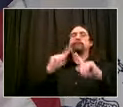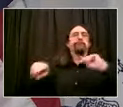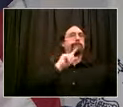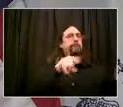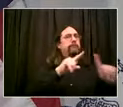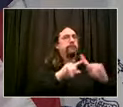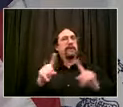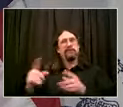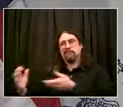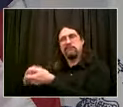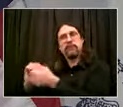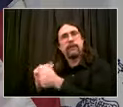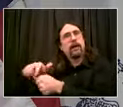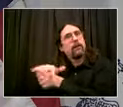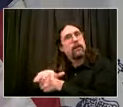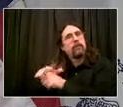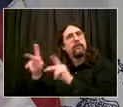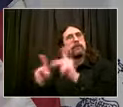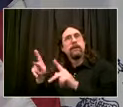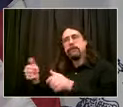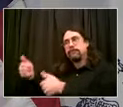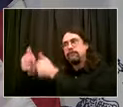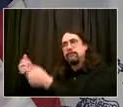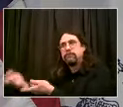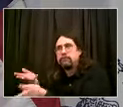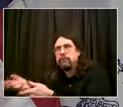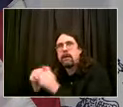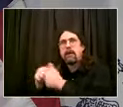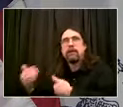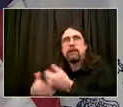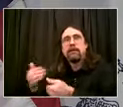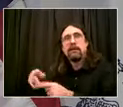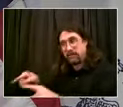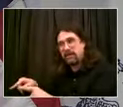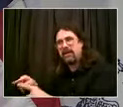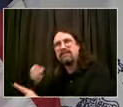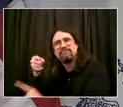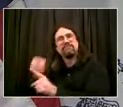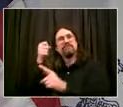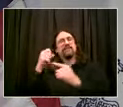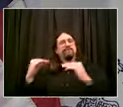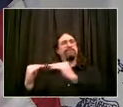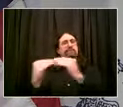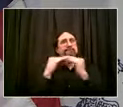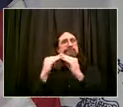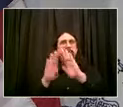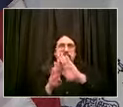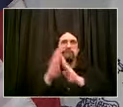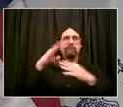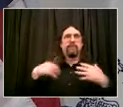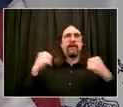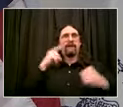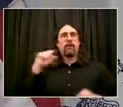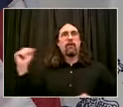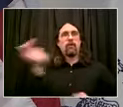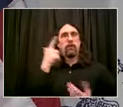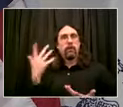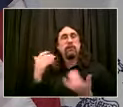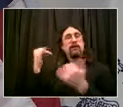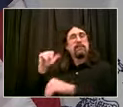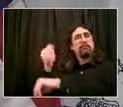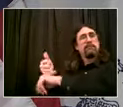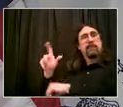this recovery into a higher gear. These are the things that are going to help all New Yorkers as we move forward. But what it really comes down to is